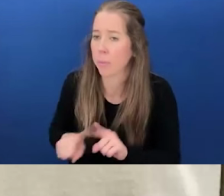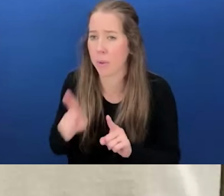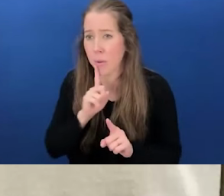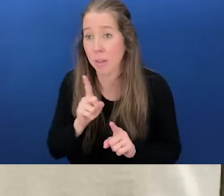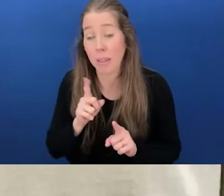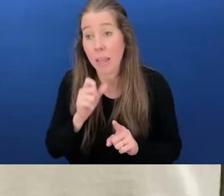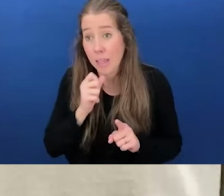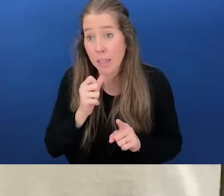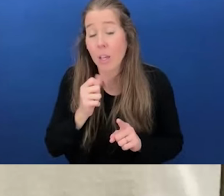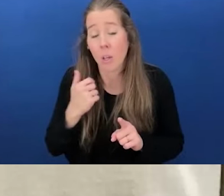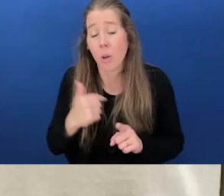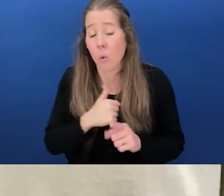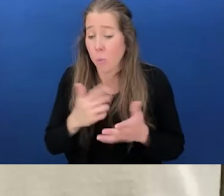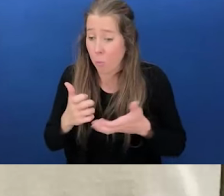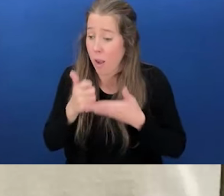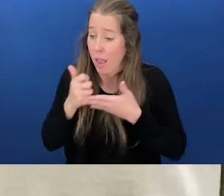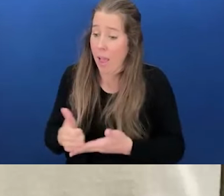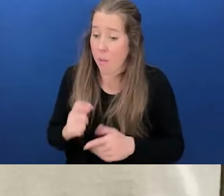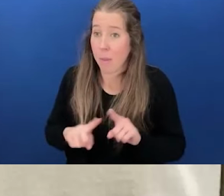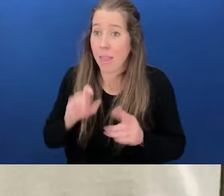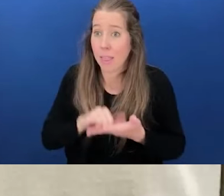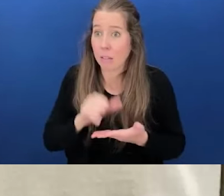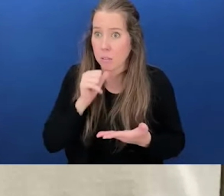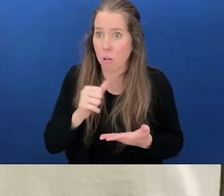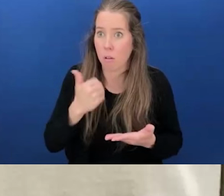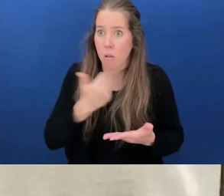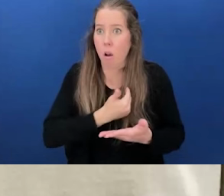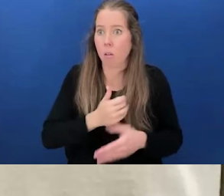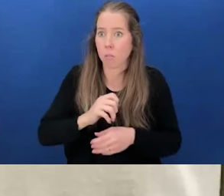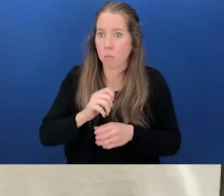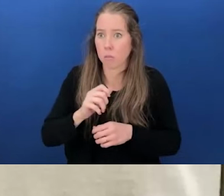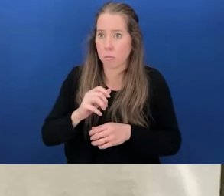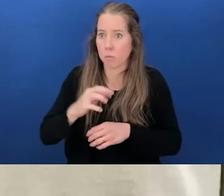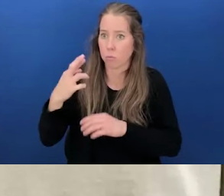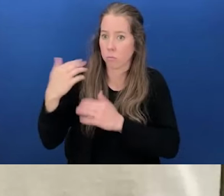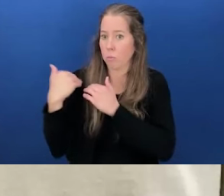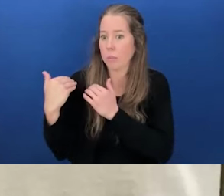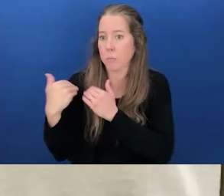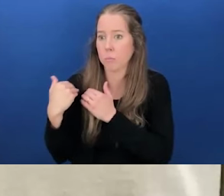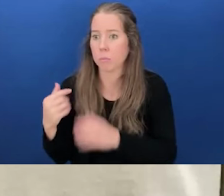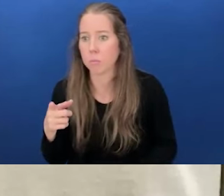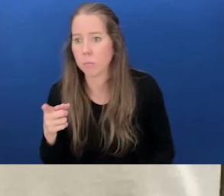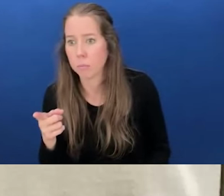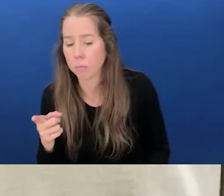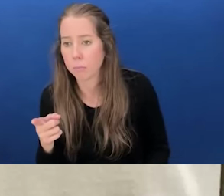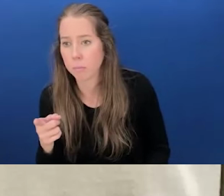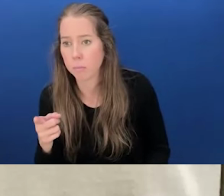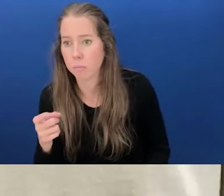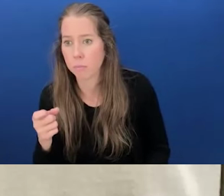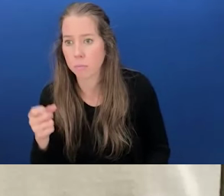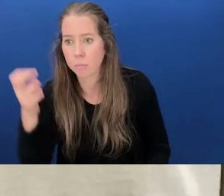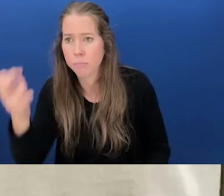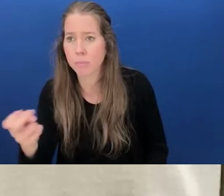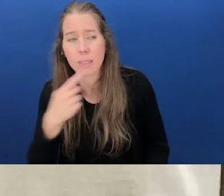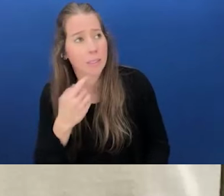don't want to help you. That's just not a part of our job. But whenever I email you guys or, well, any of them, I'm like,